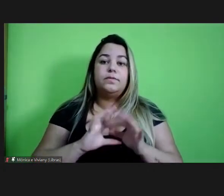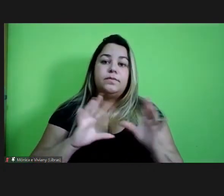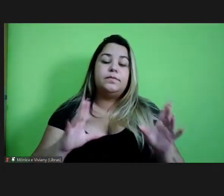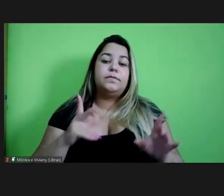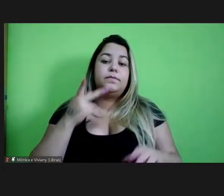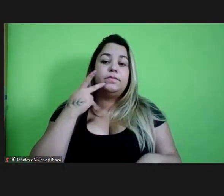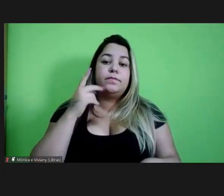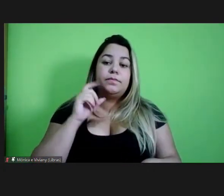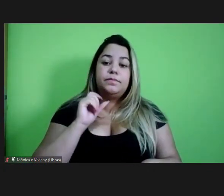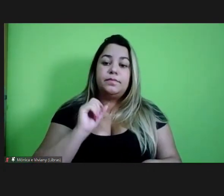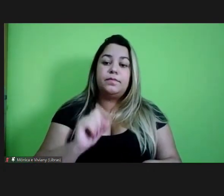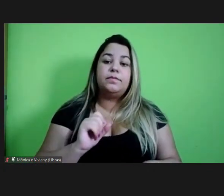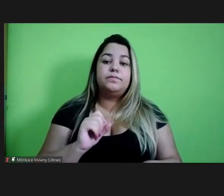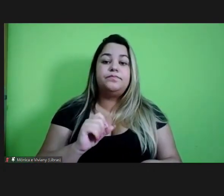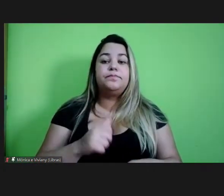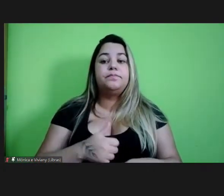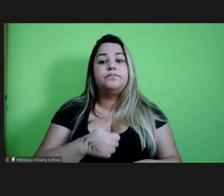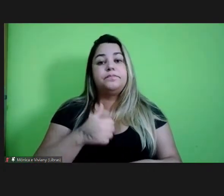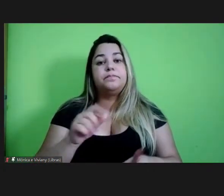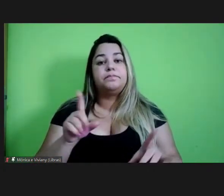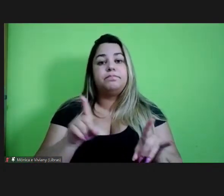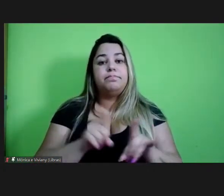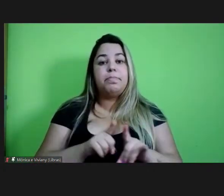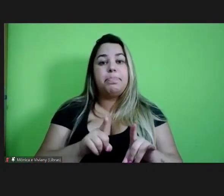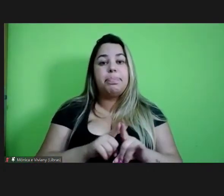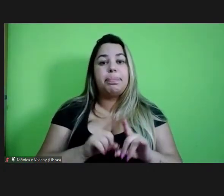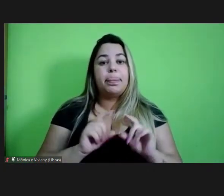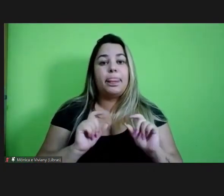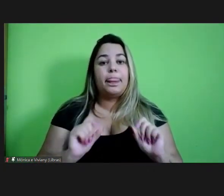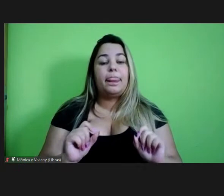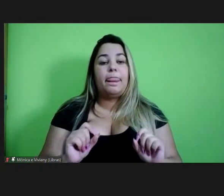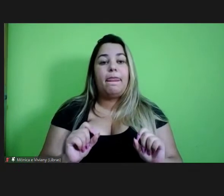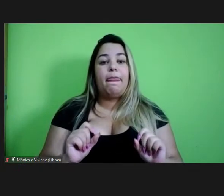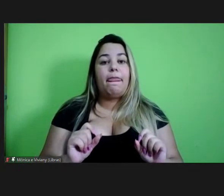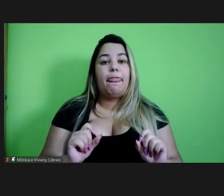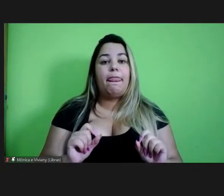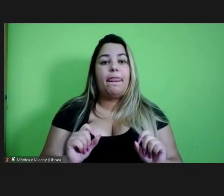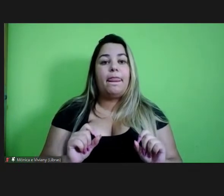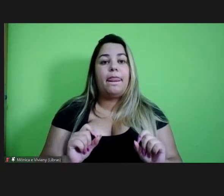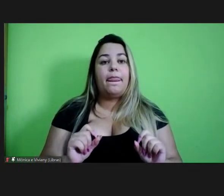available in courses to be able to qualify themselves.